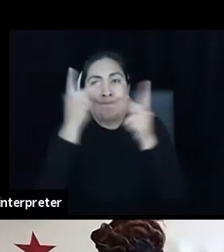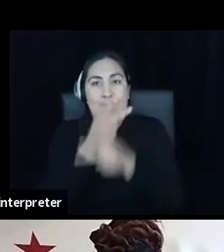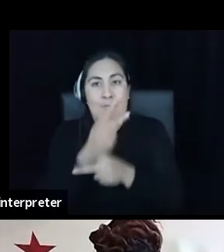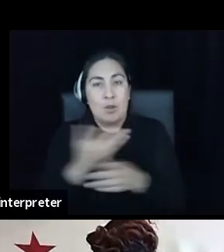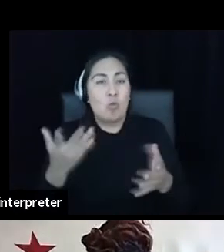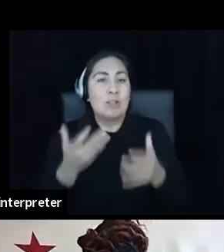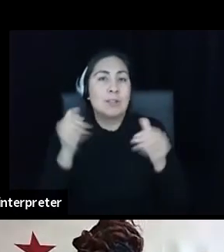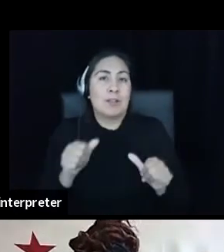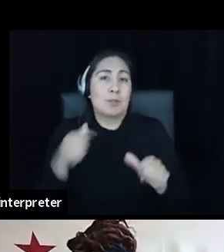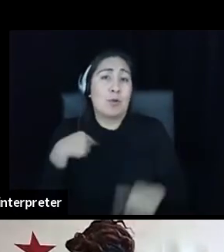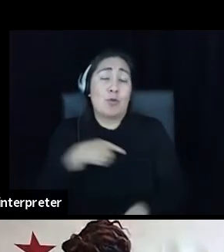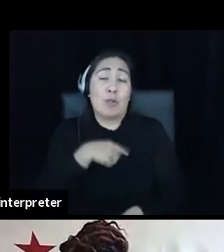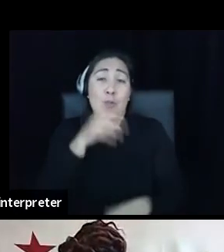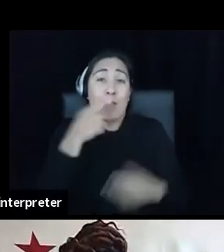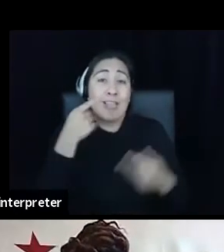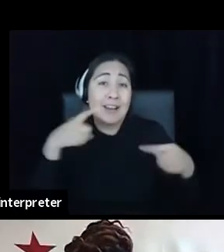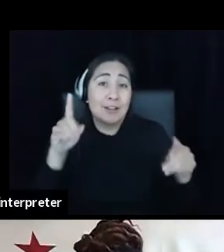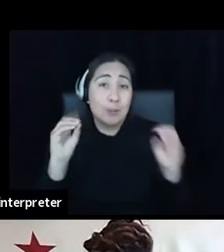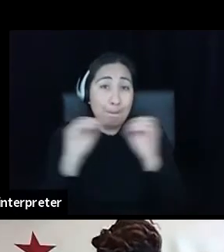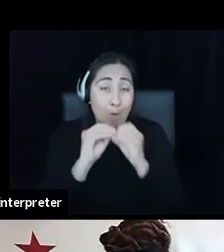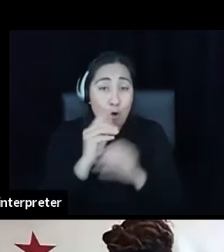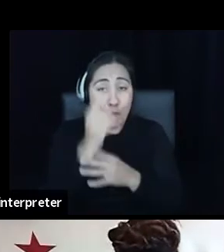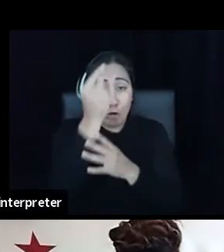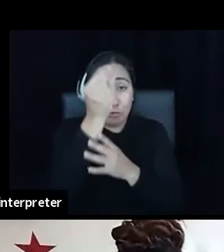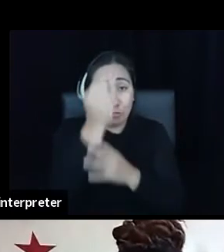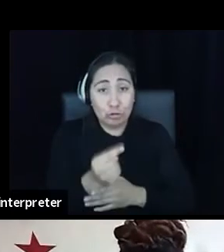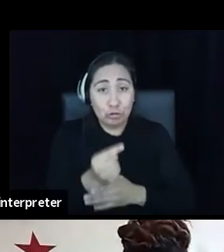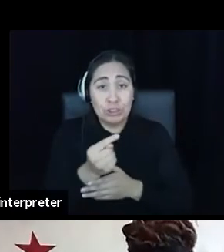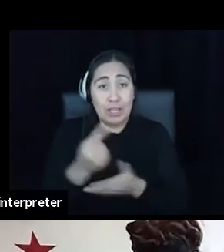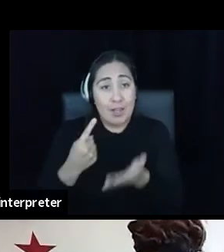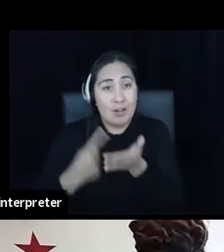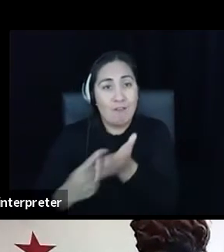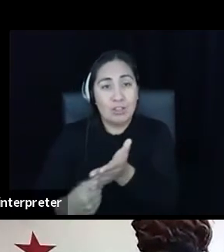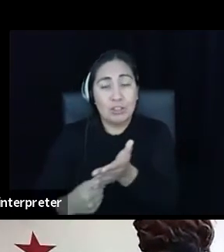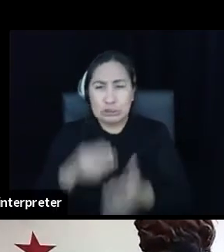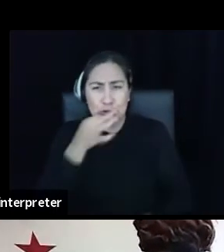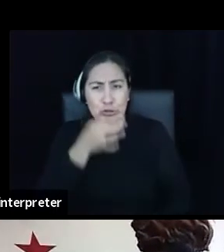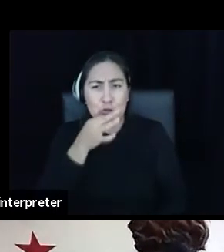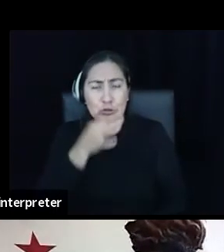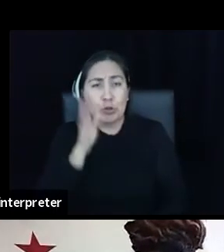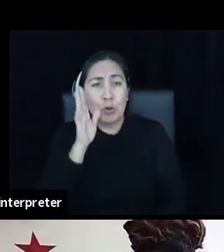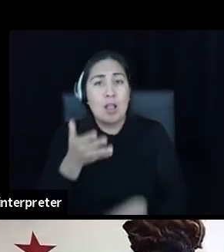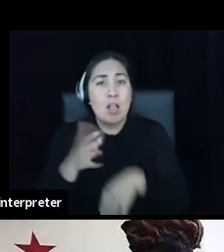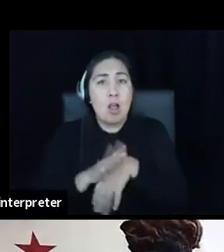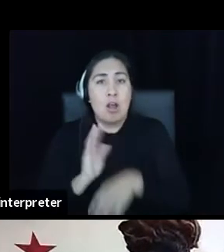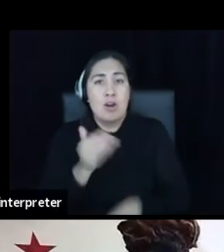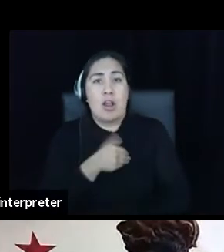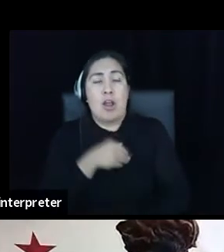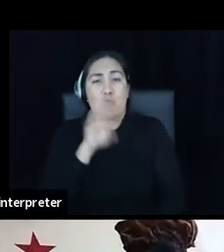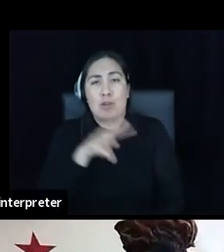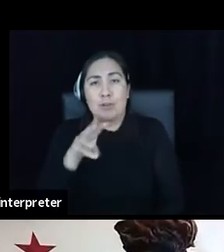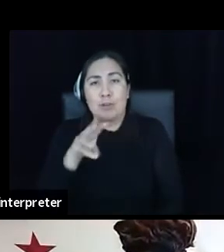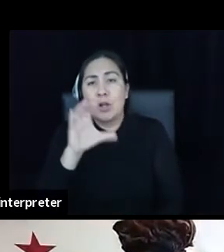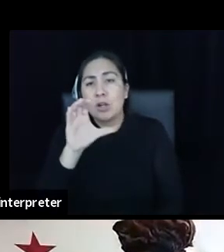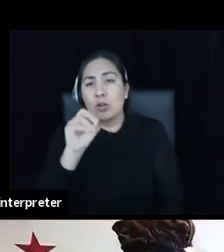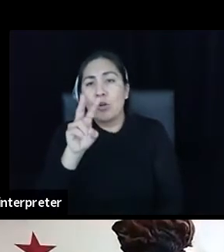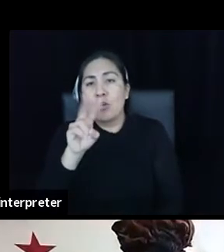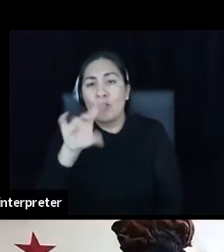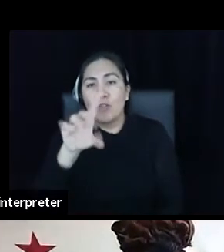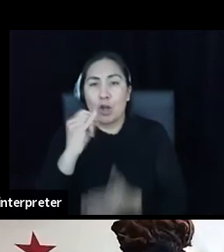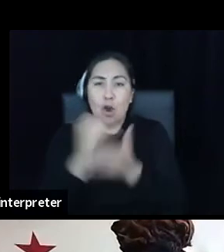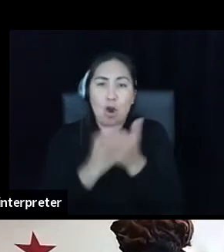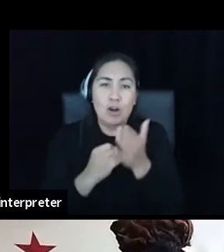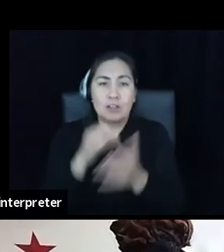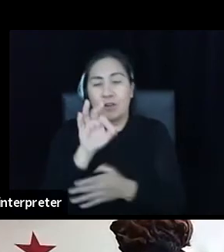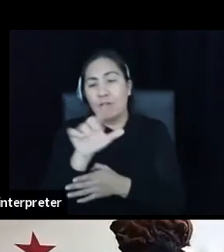more Tuesday conversations really soon. They'll be on our website, our COVID Artist Resource Freelance page website, as